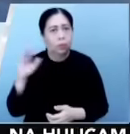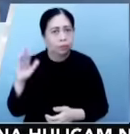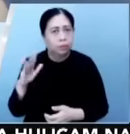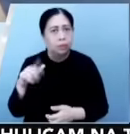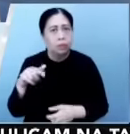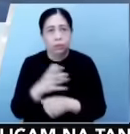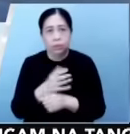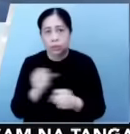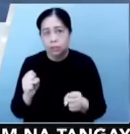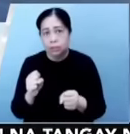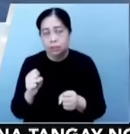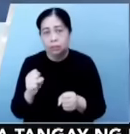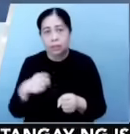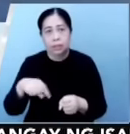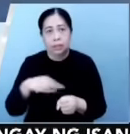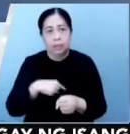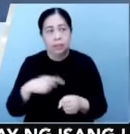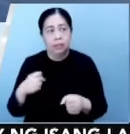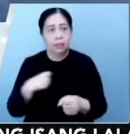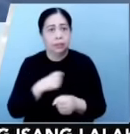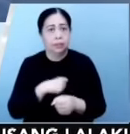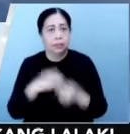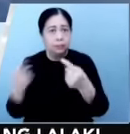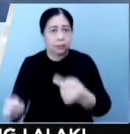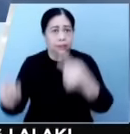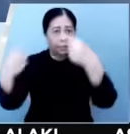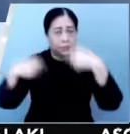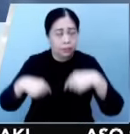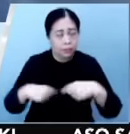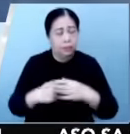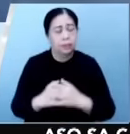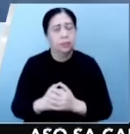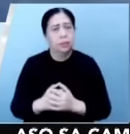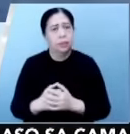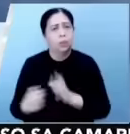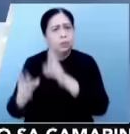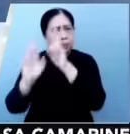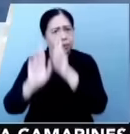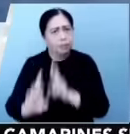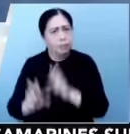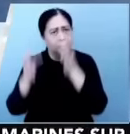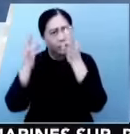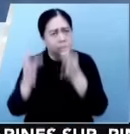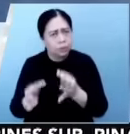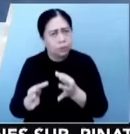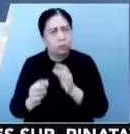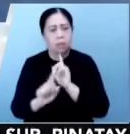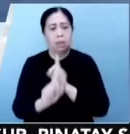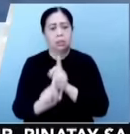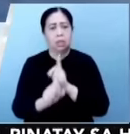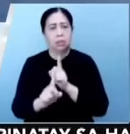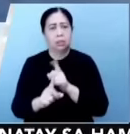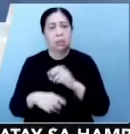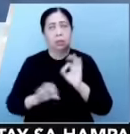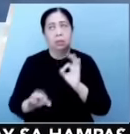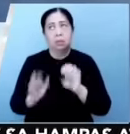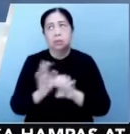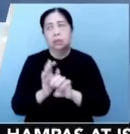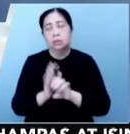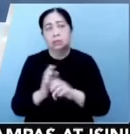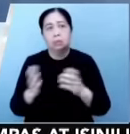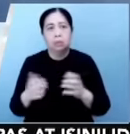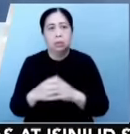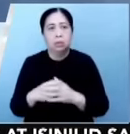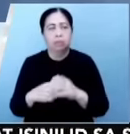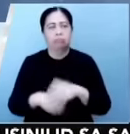the Senate when he visits, and of course respect his decisions and his answers. Kasi if he, of course, invokes